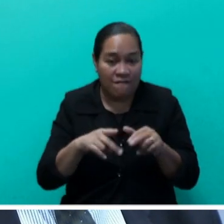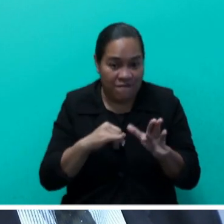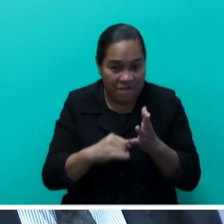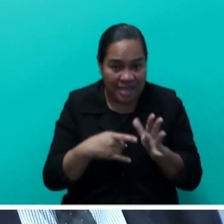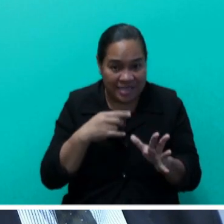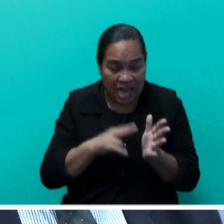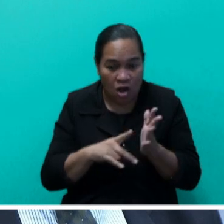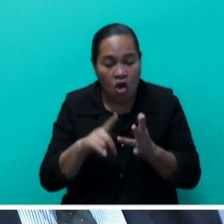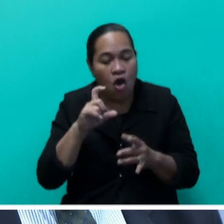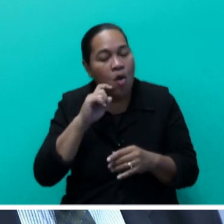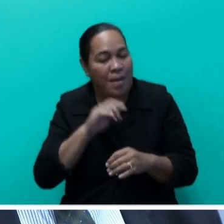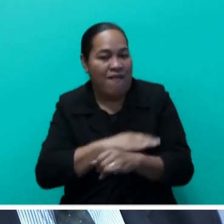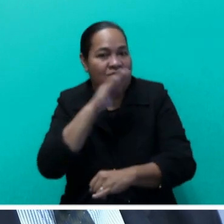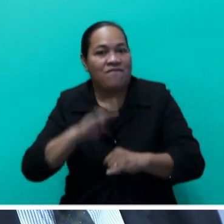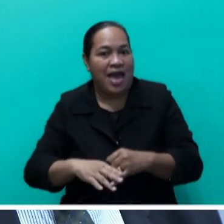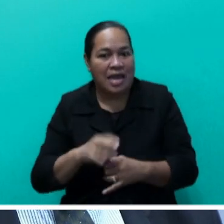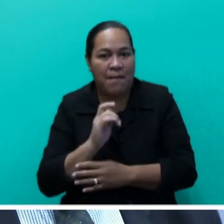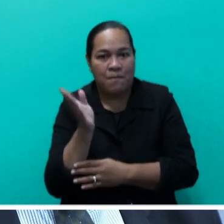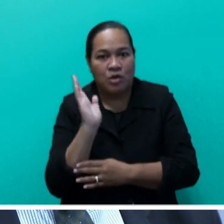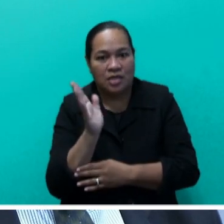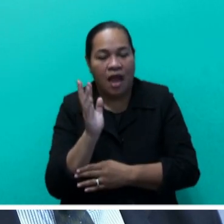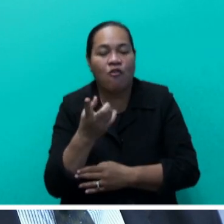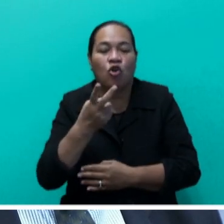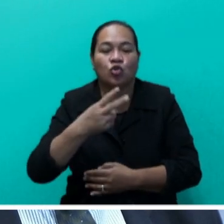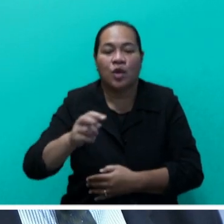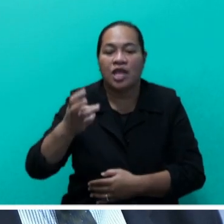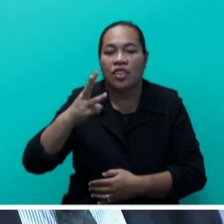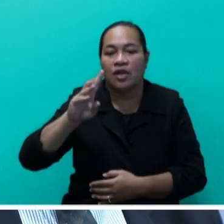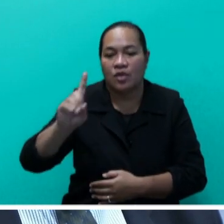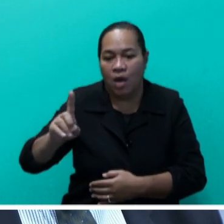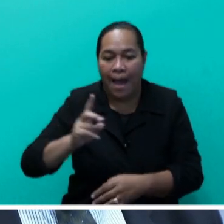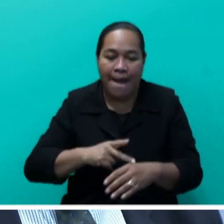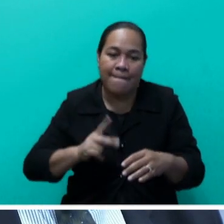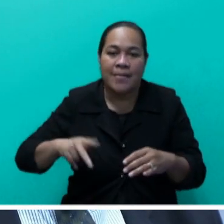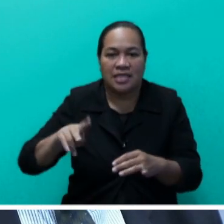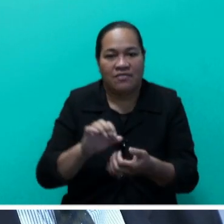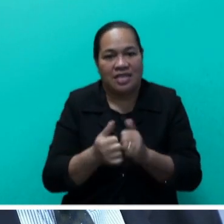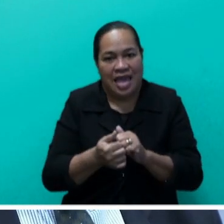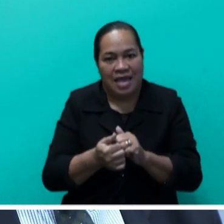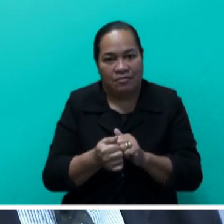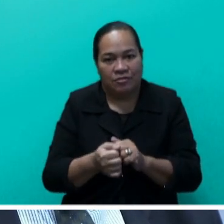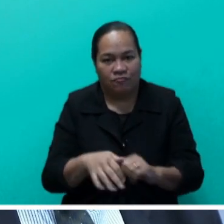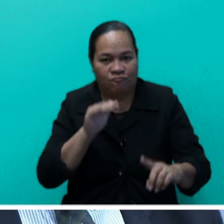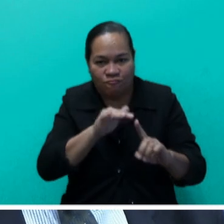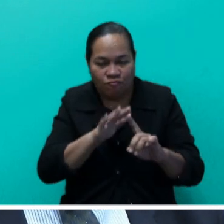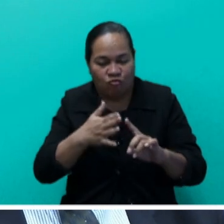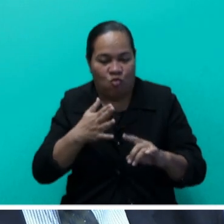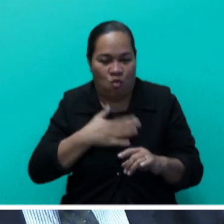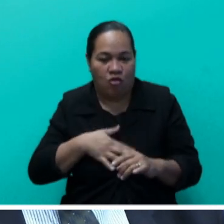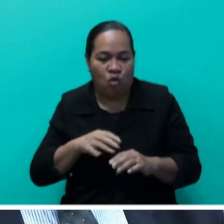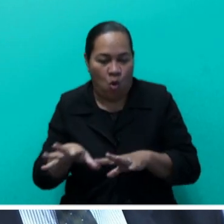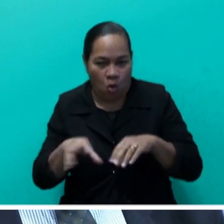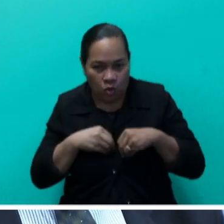making our final presentations for 2031 Pacific Games bid. Honourable Speaker,